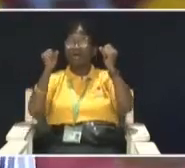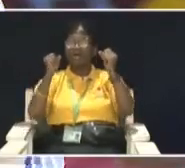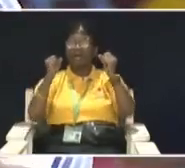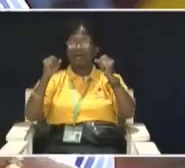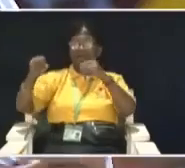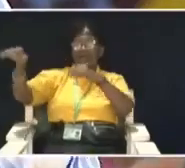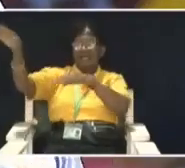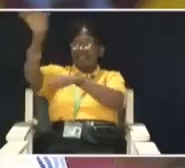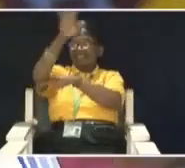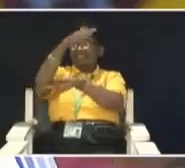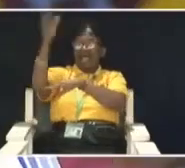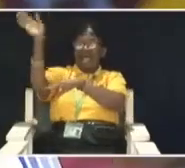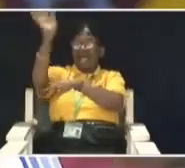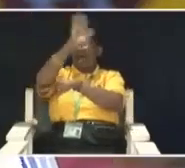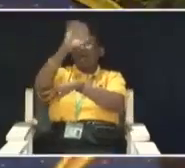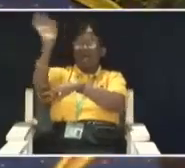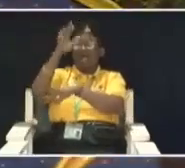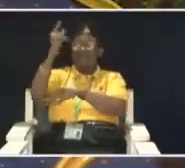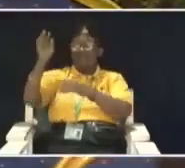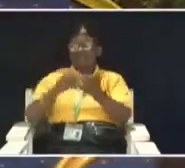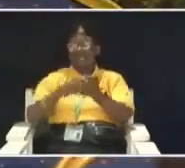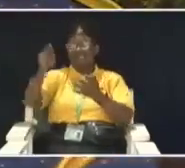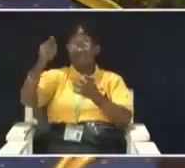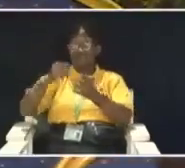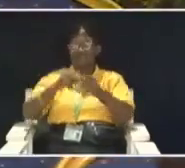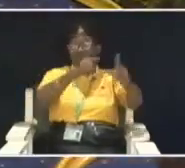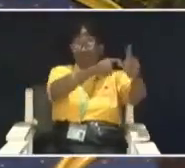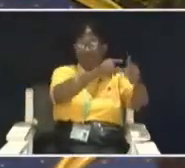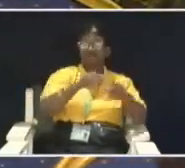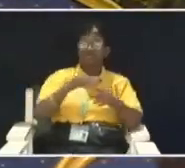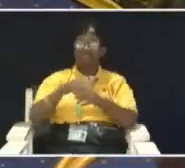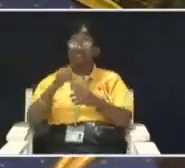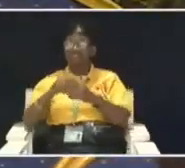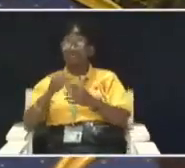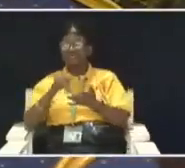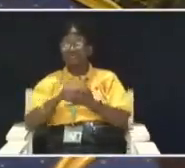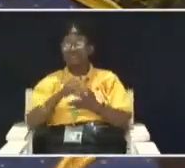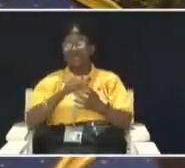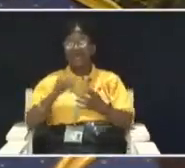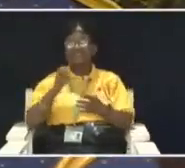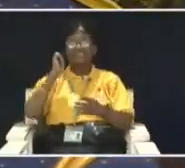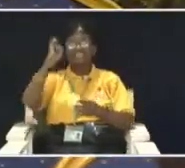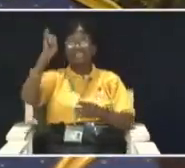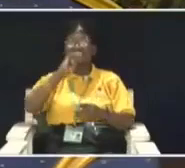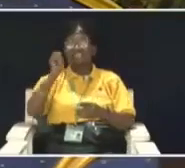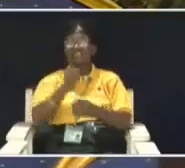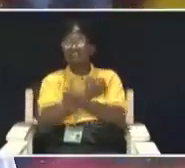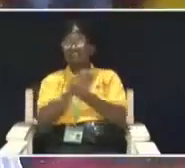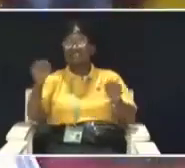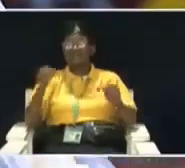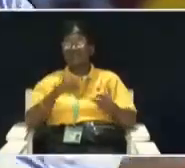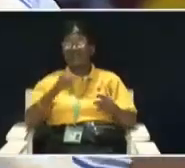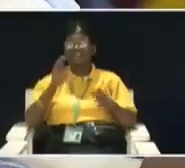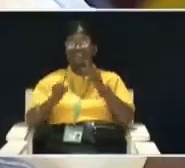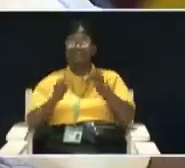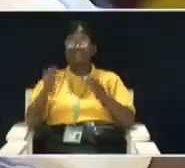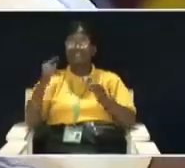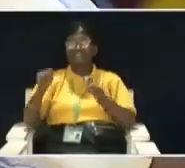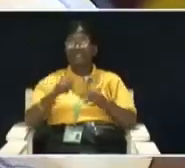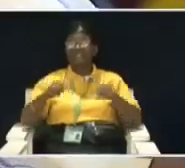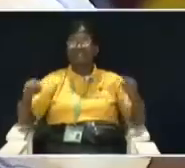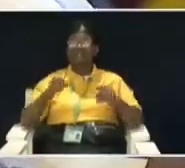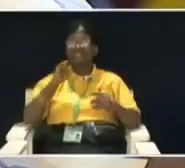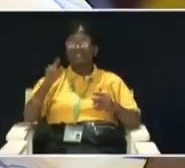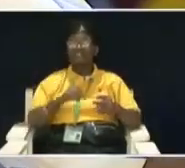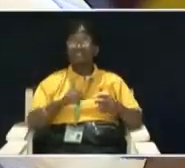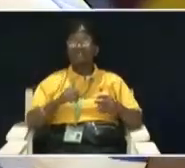and is saved. In other words, if enemies are pursuing you and you see this strong